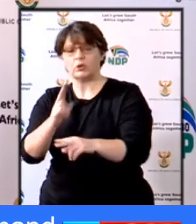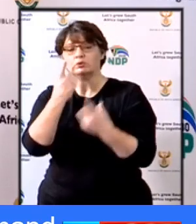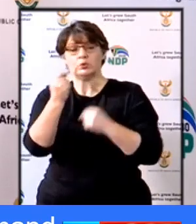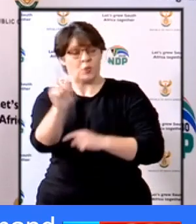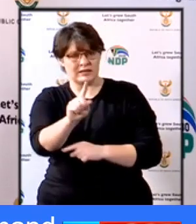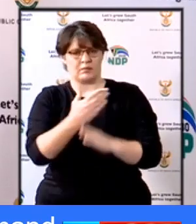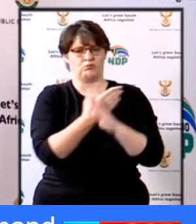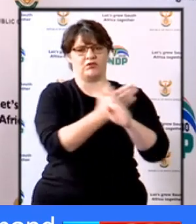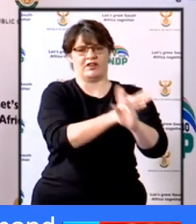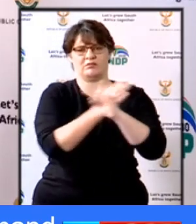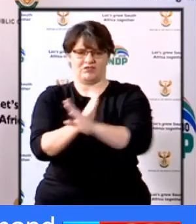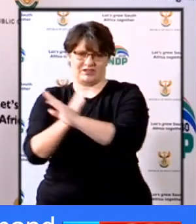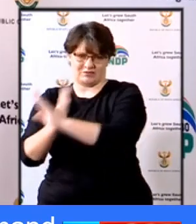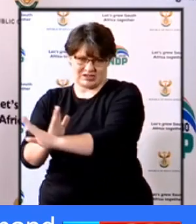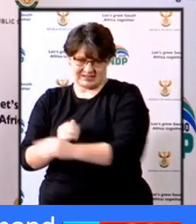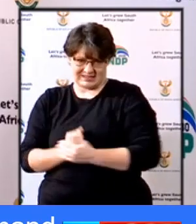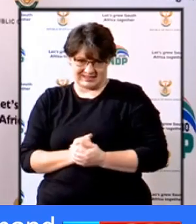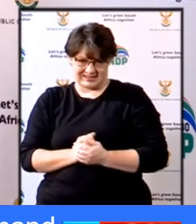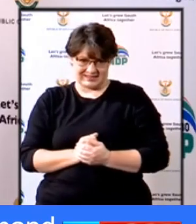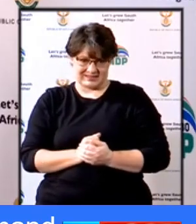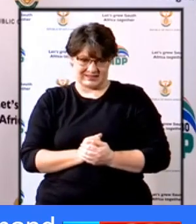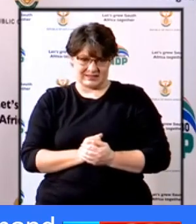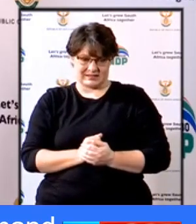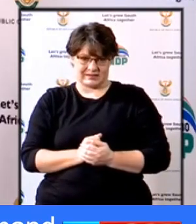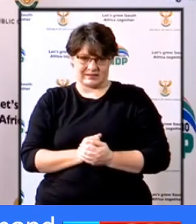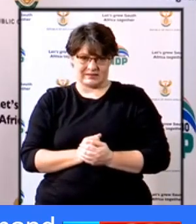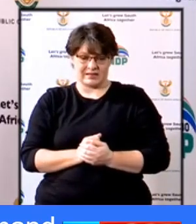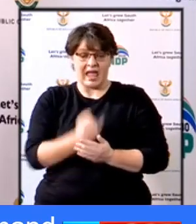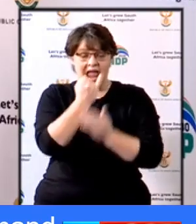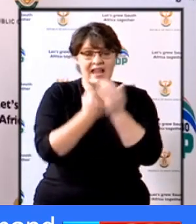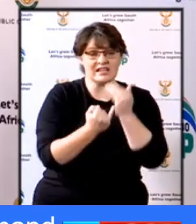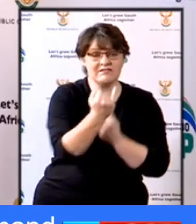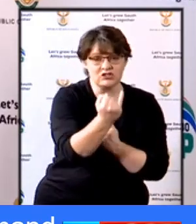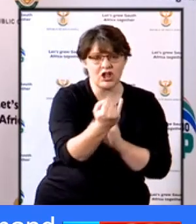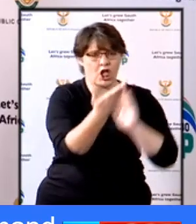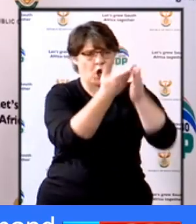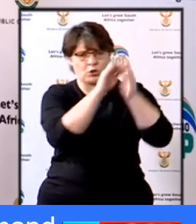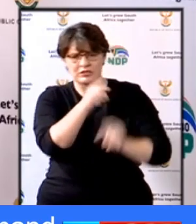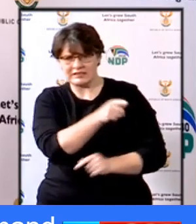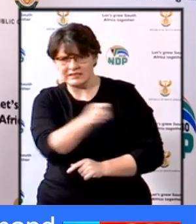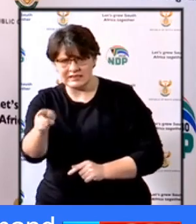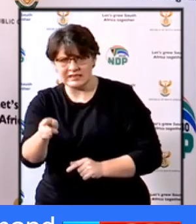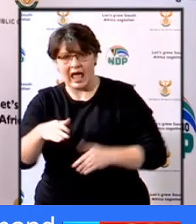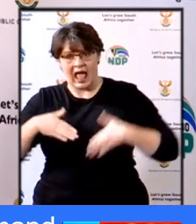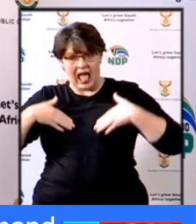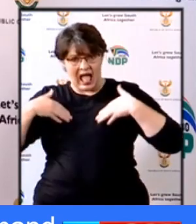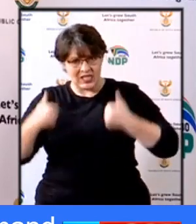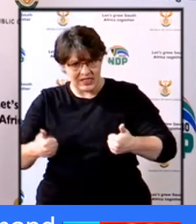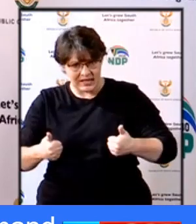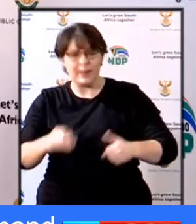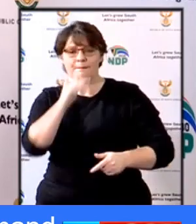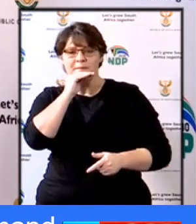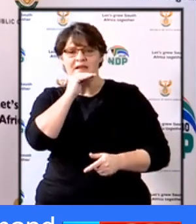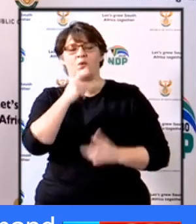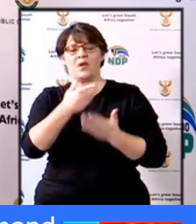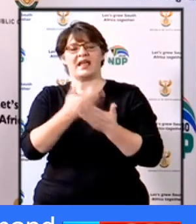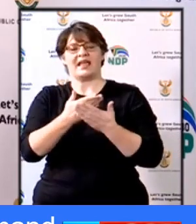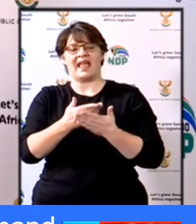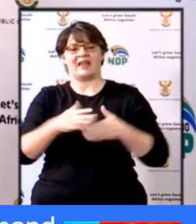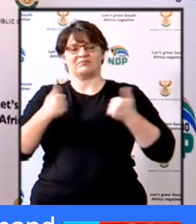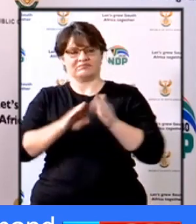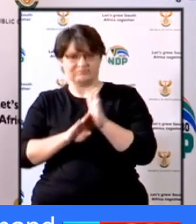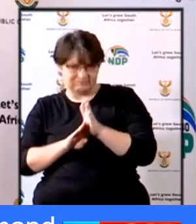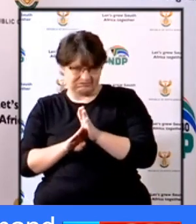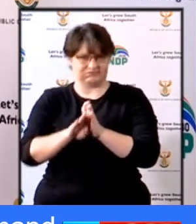is only healthy communities and individuals that can drive our recovery plan on the